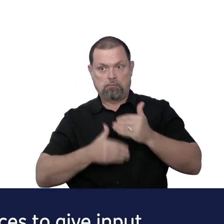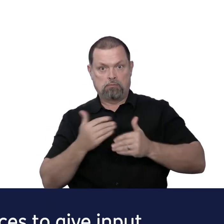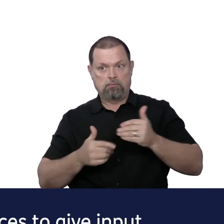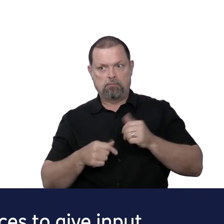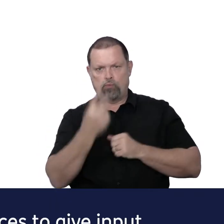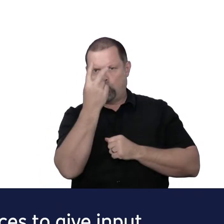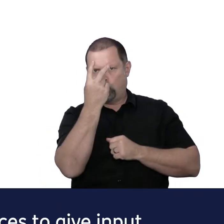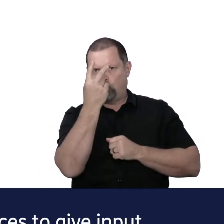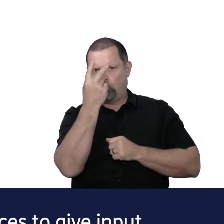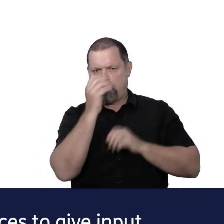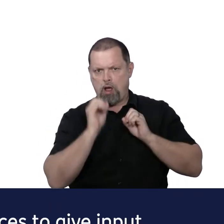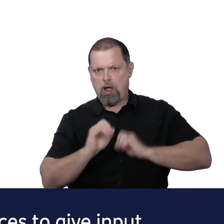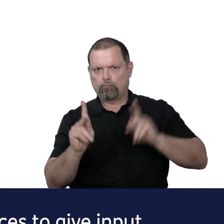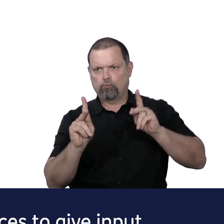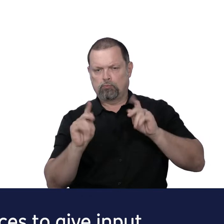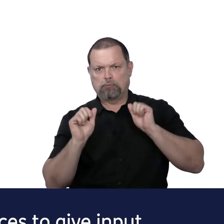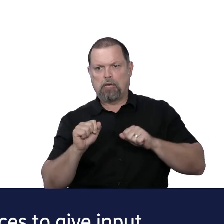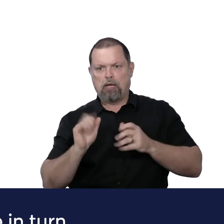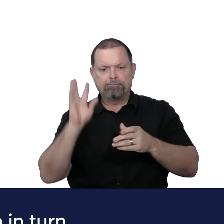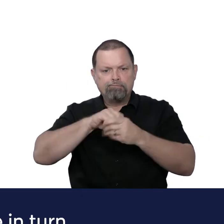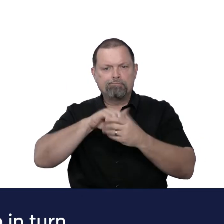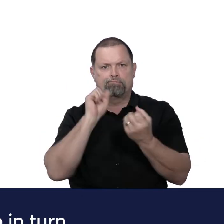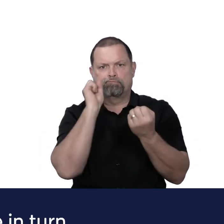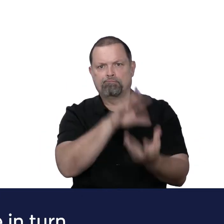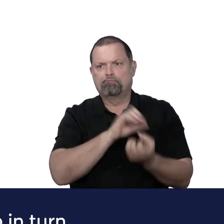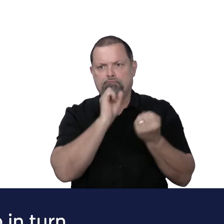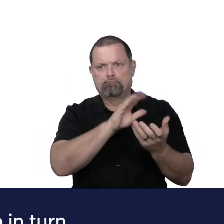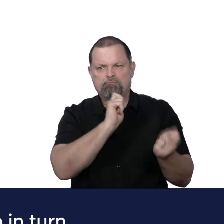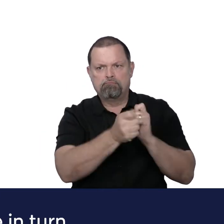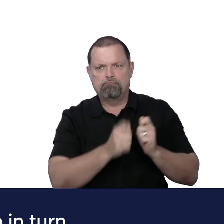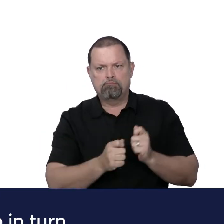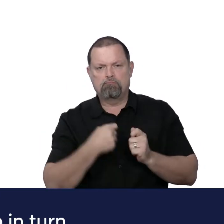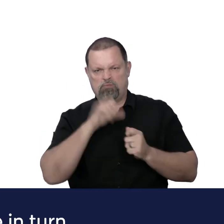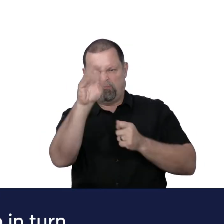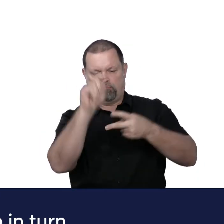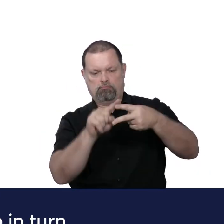there are two chances to give input. I'll tell you about each one